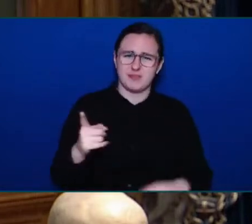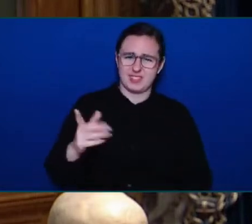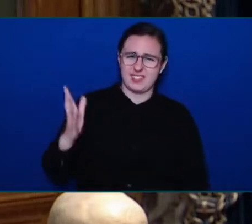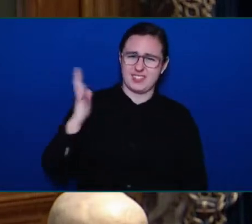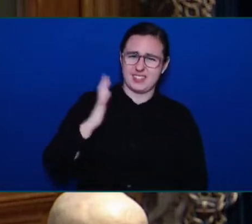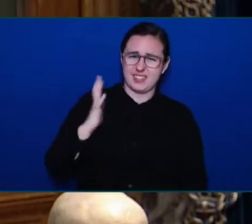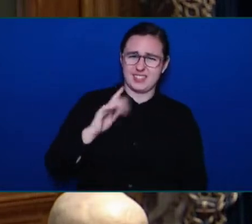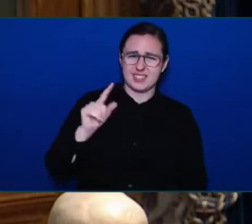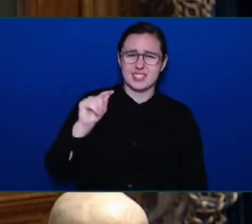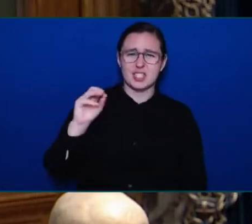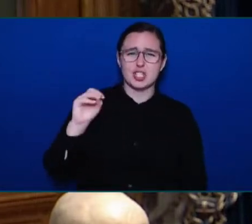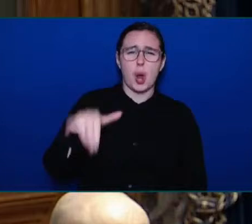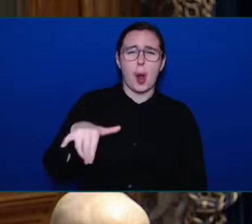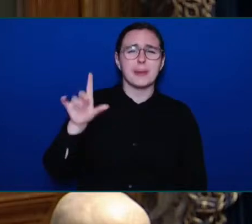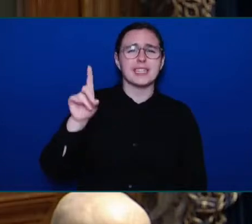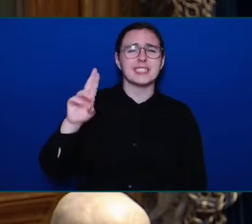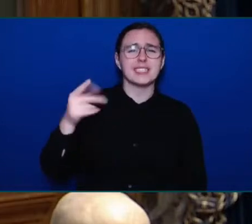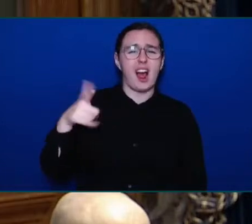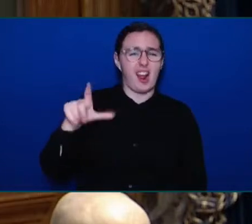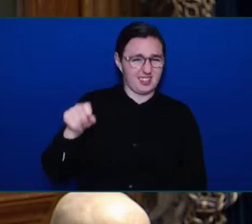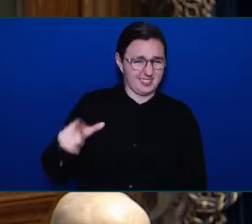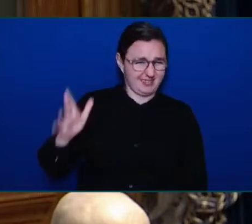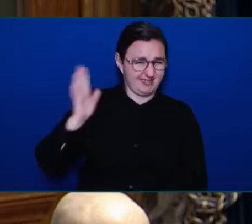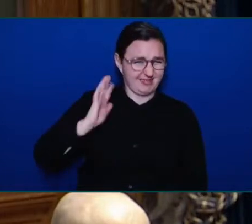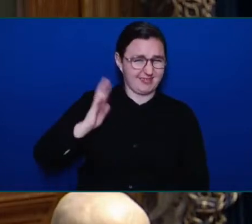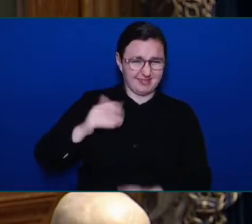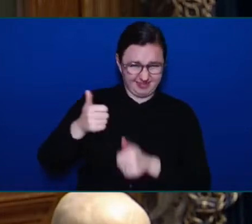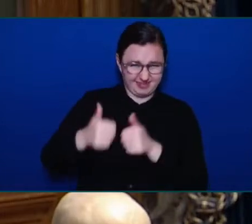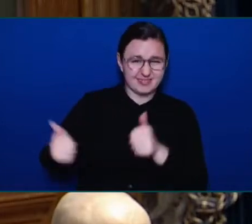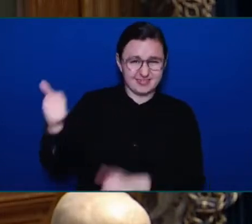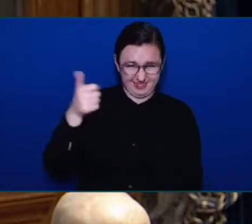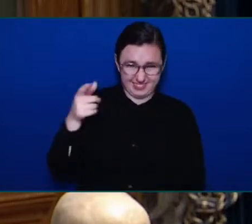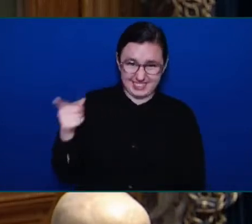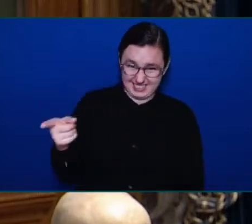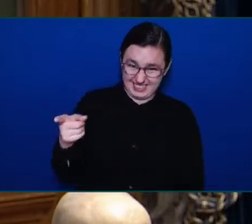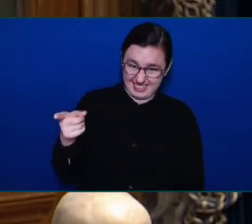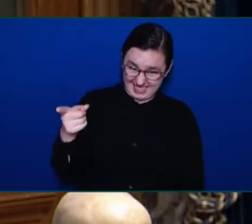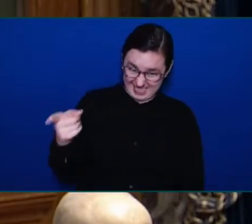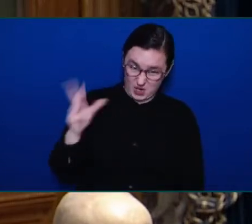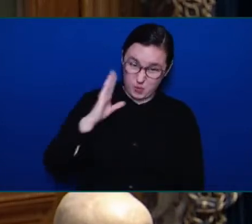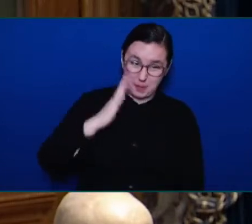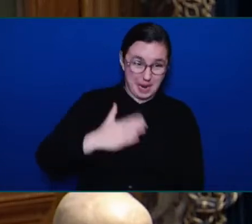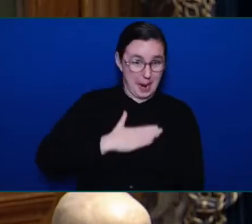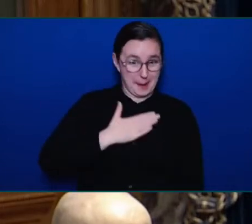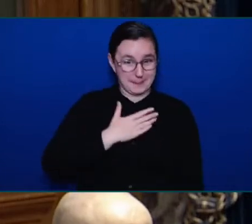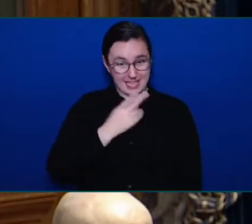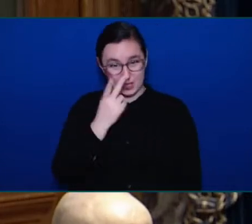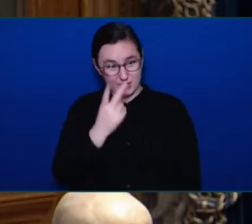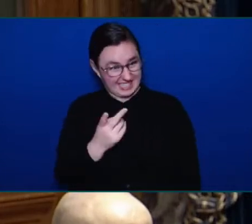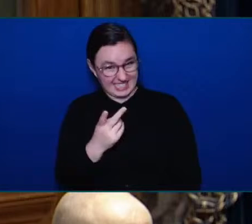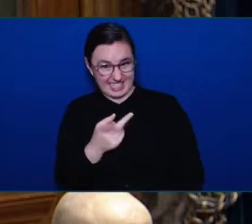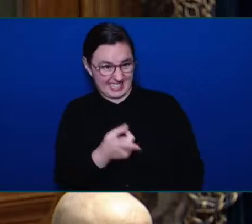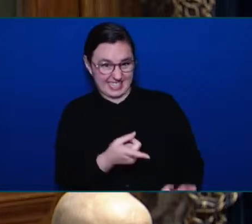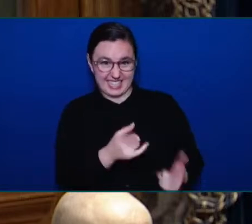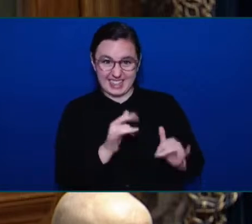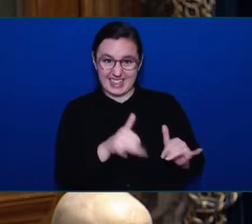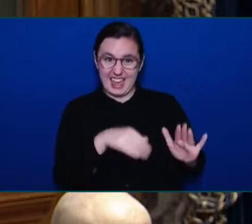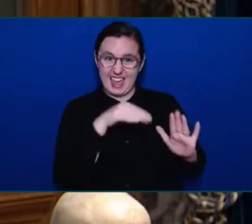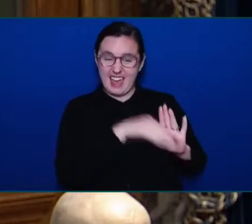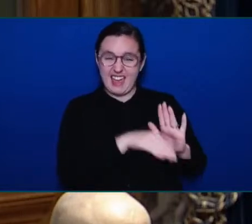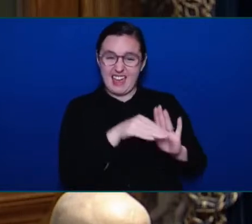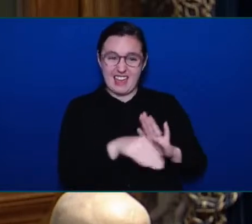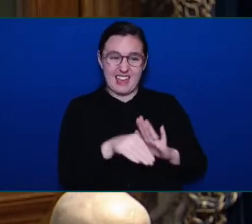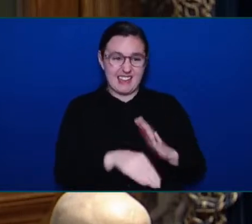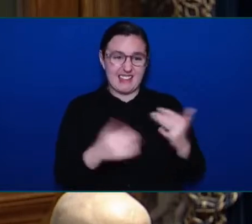Premier. Will he stand up and tell British Columbians his